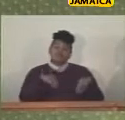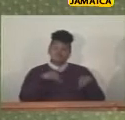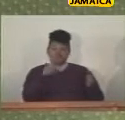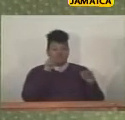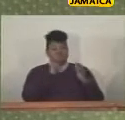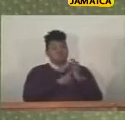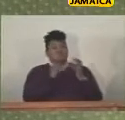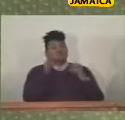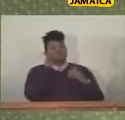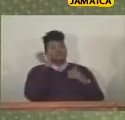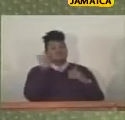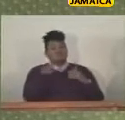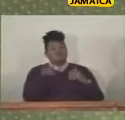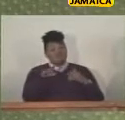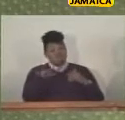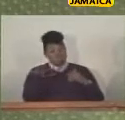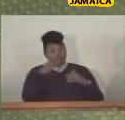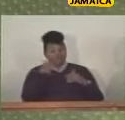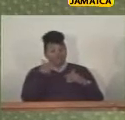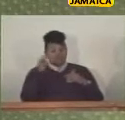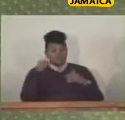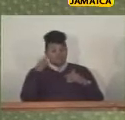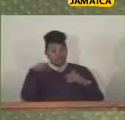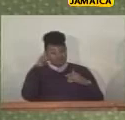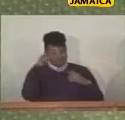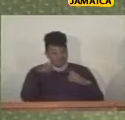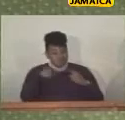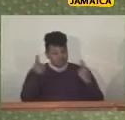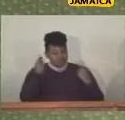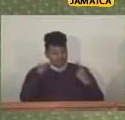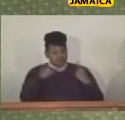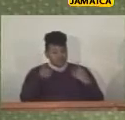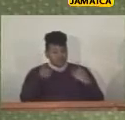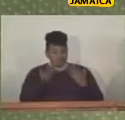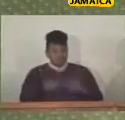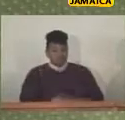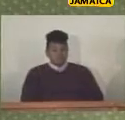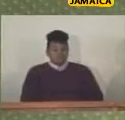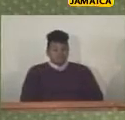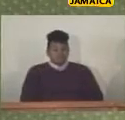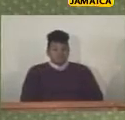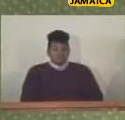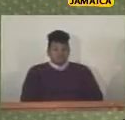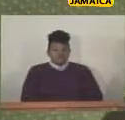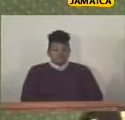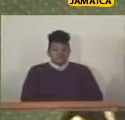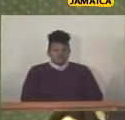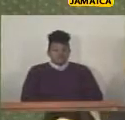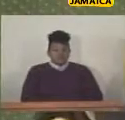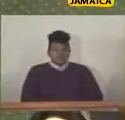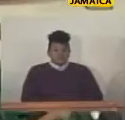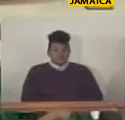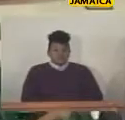motion, notice of which was given earlier. Those in favor? Against? Ayes have it.